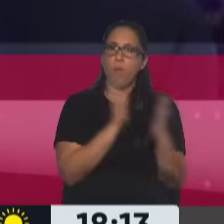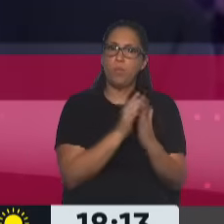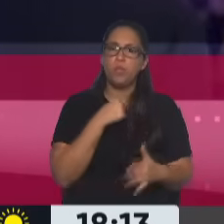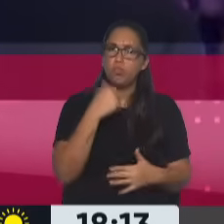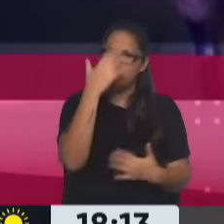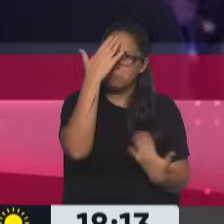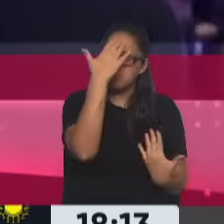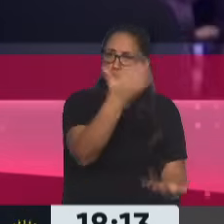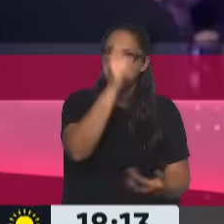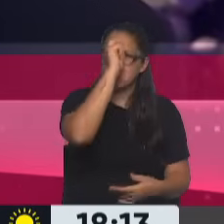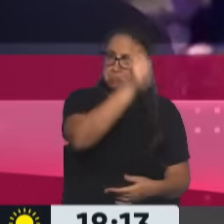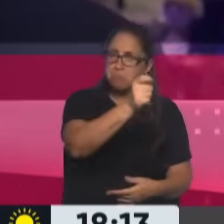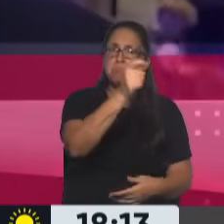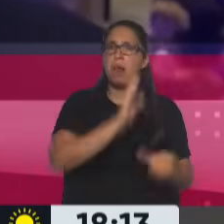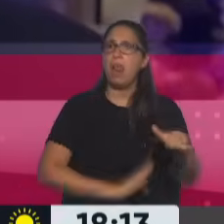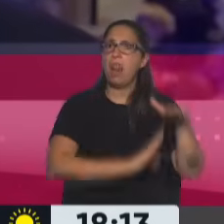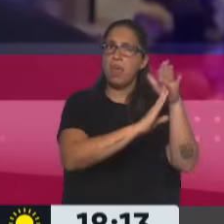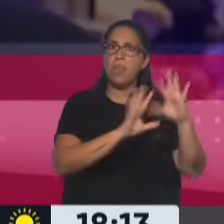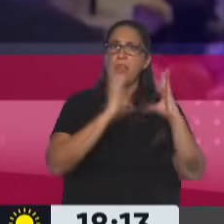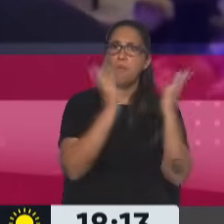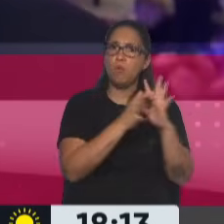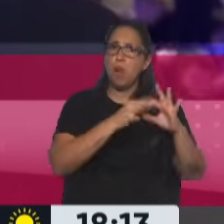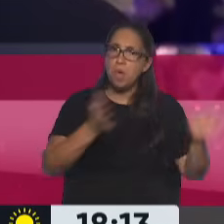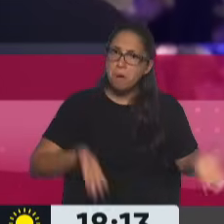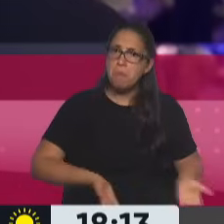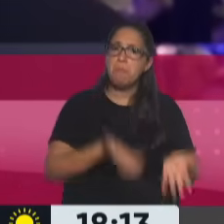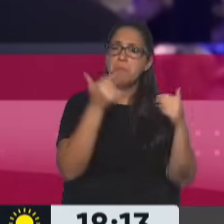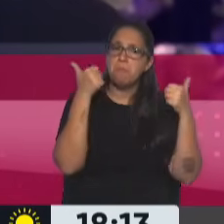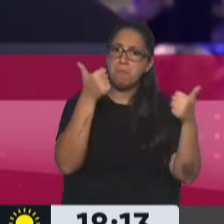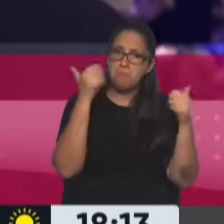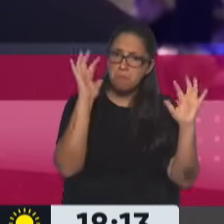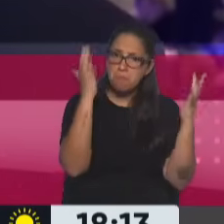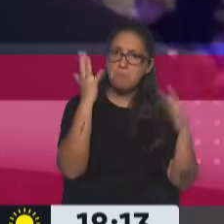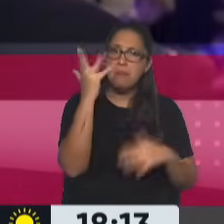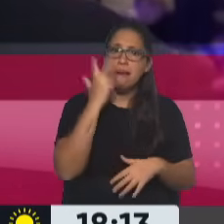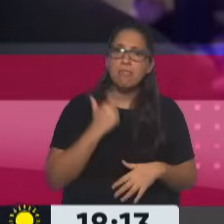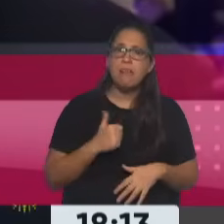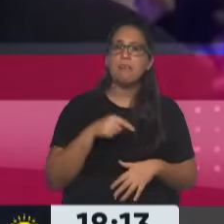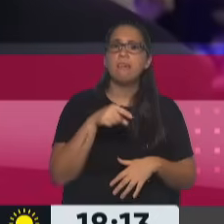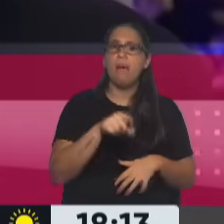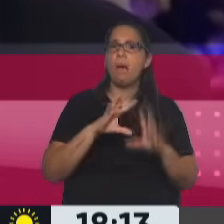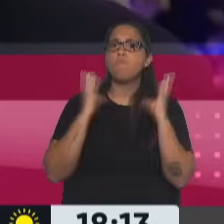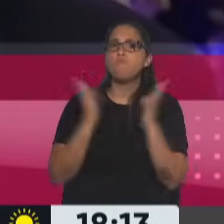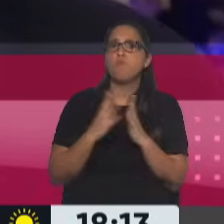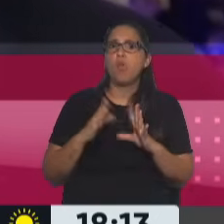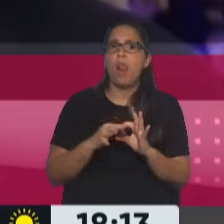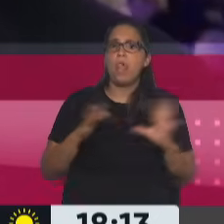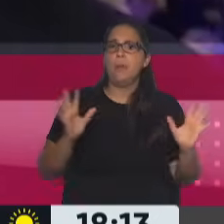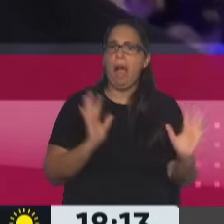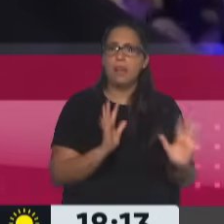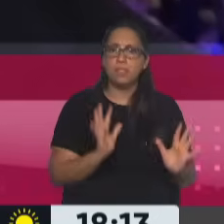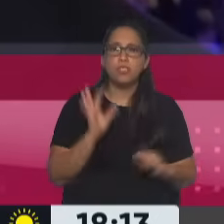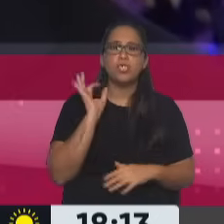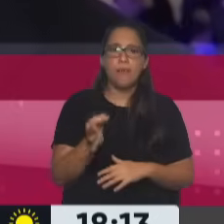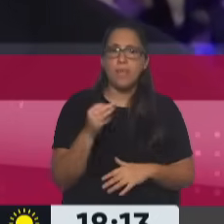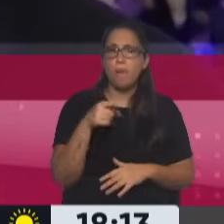leadership. He is the leader of the free world, and he is doing what I would love for a leader of the free world to do. And I knew that he would do it because I knew him from